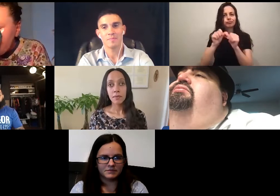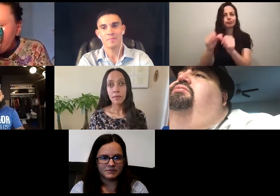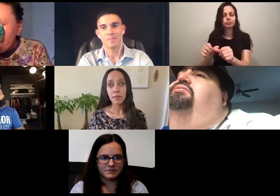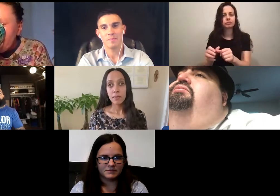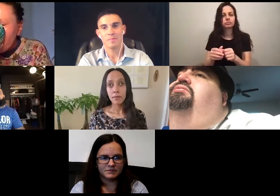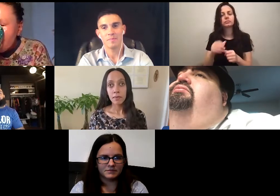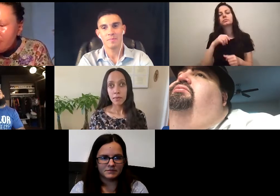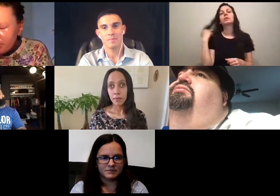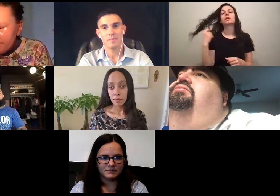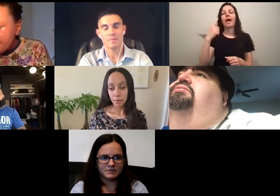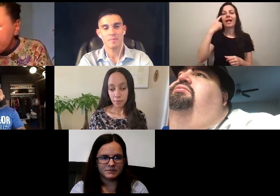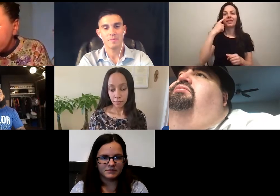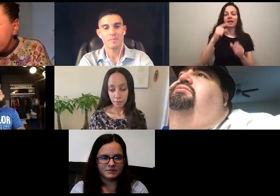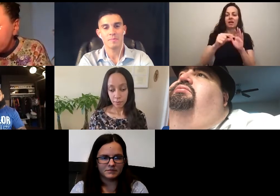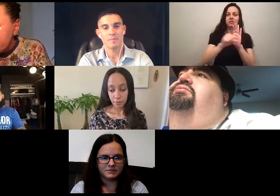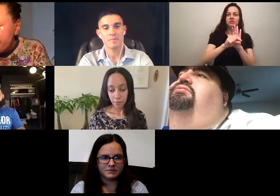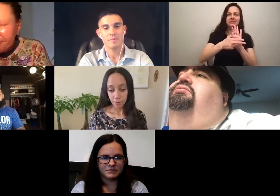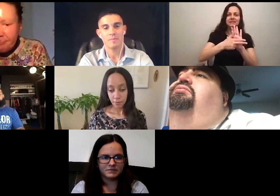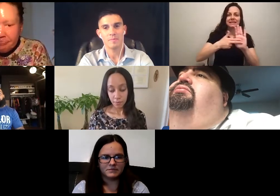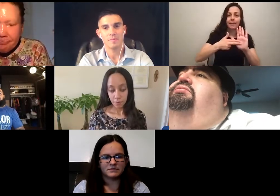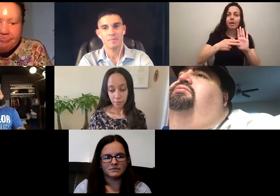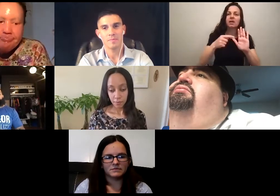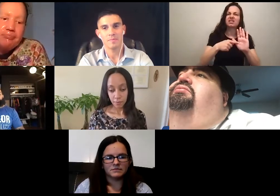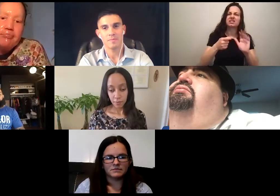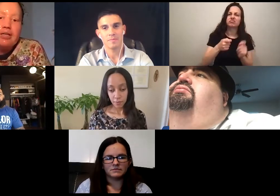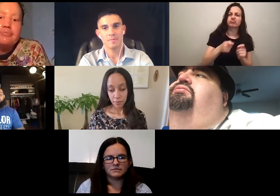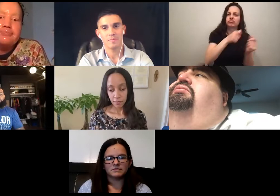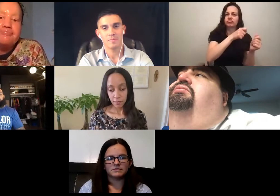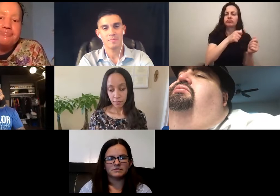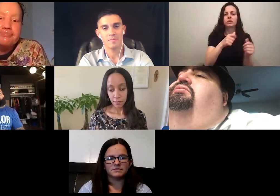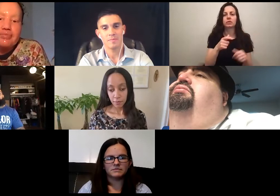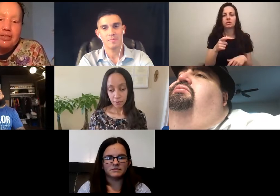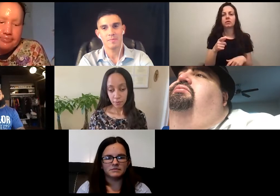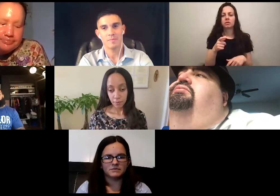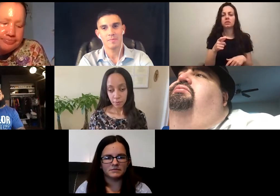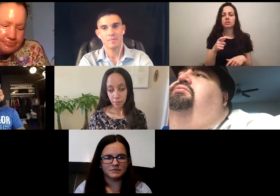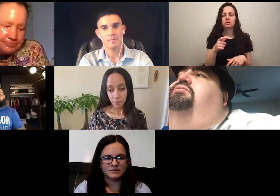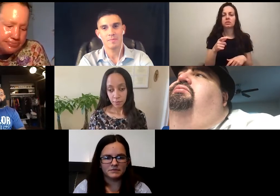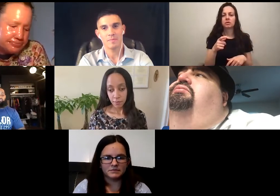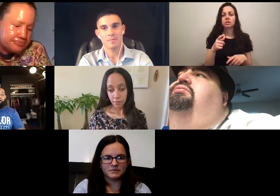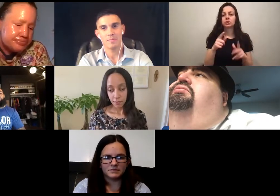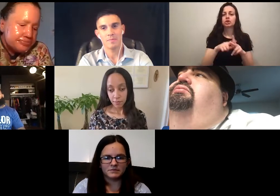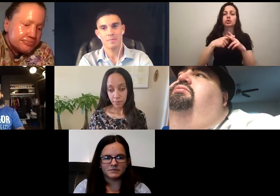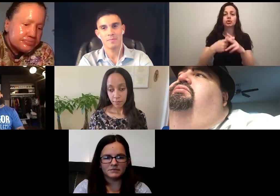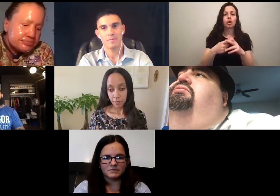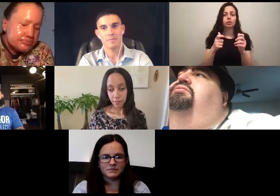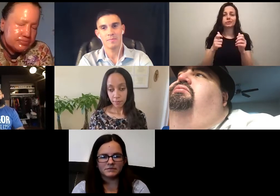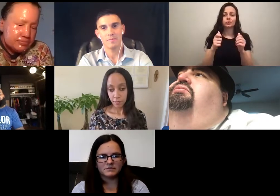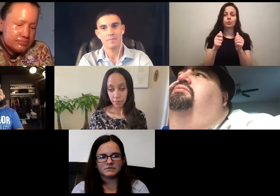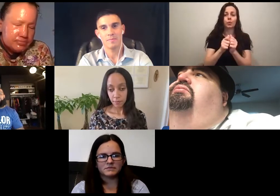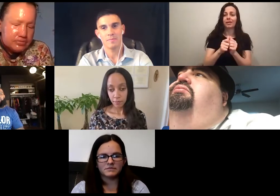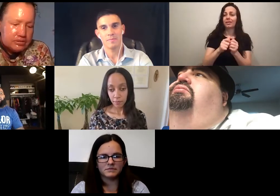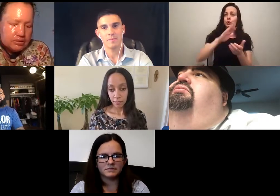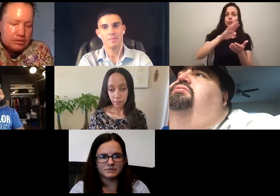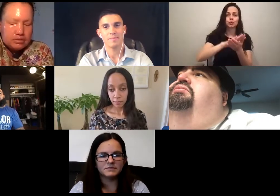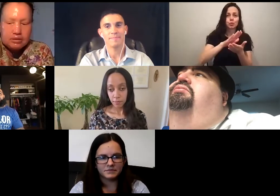broken for us to really dismantle ableism. And it starts in, all the way into the school